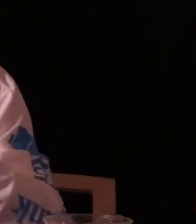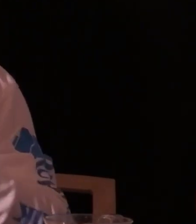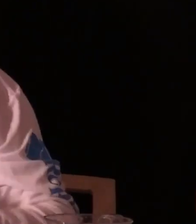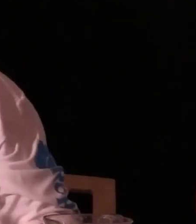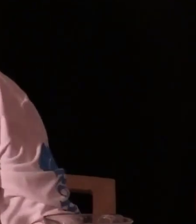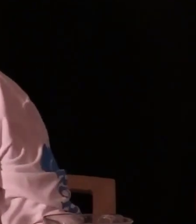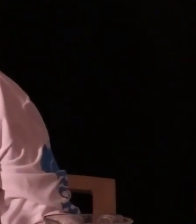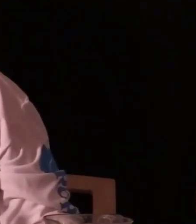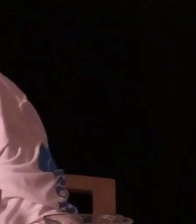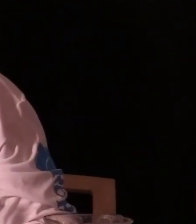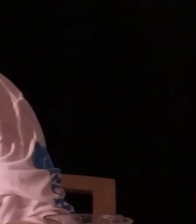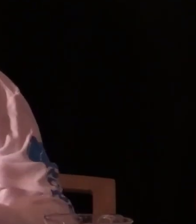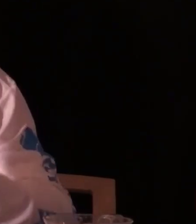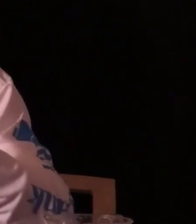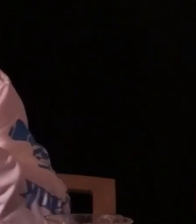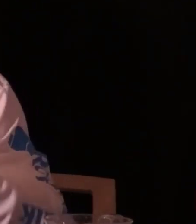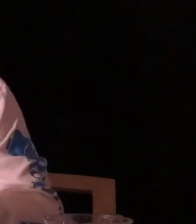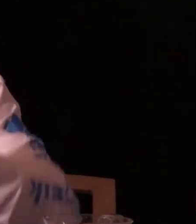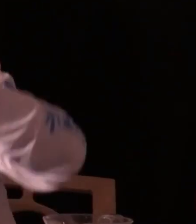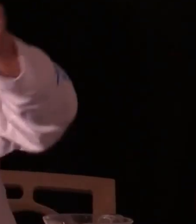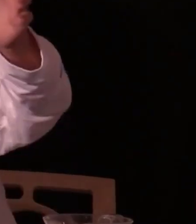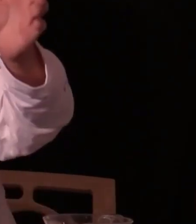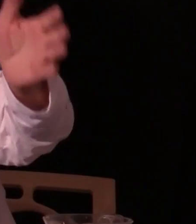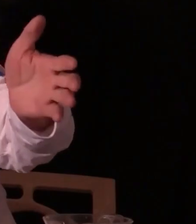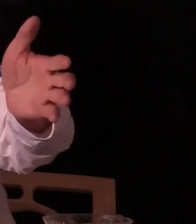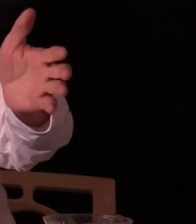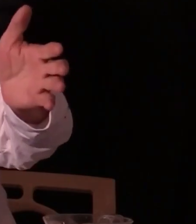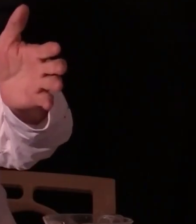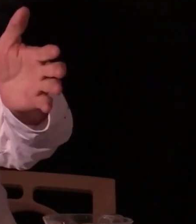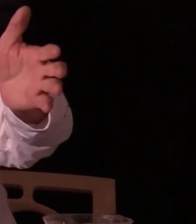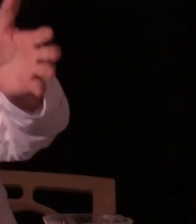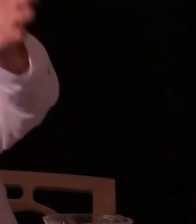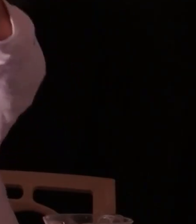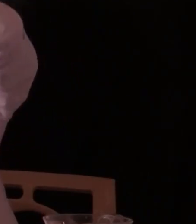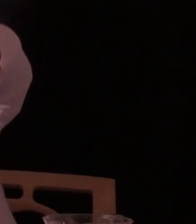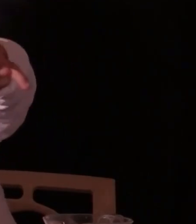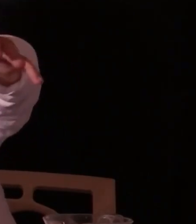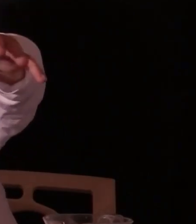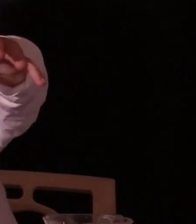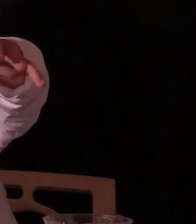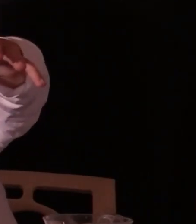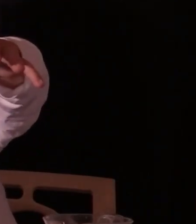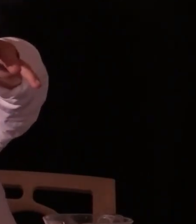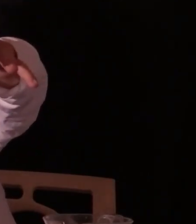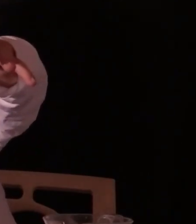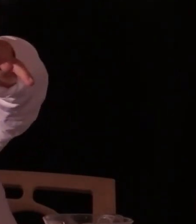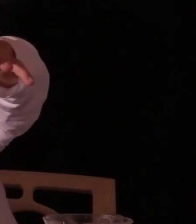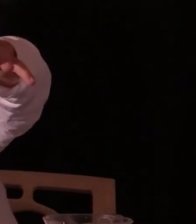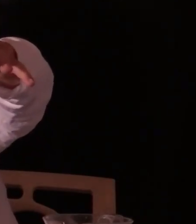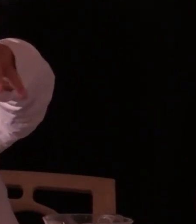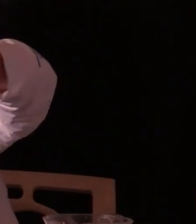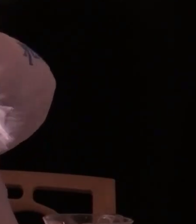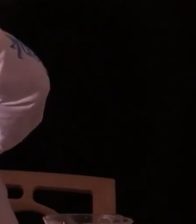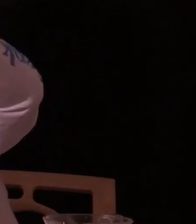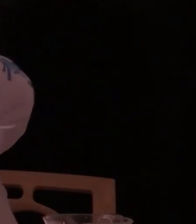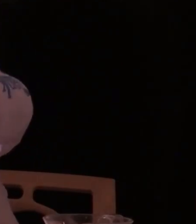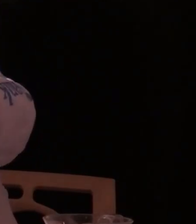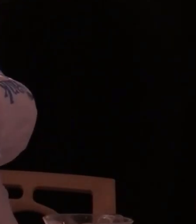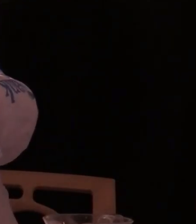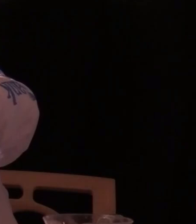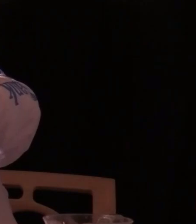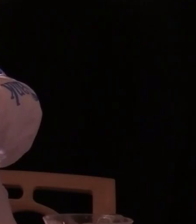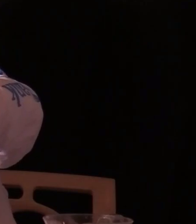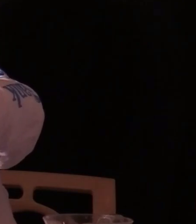to highlight the beauty of Barbados shores, our aquamarine water, the